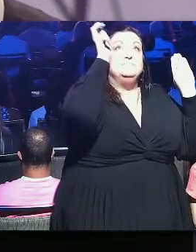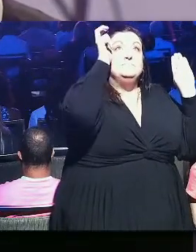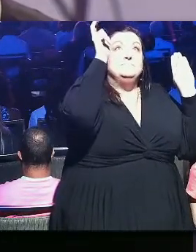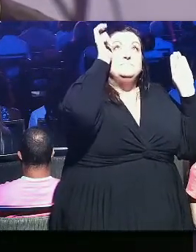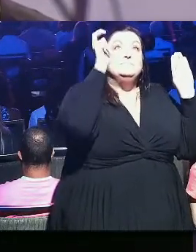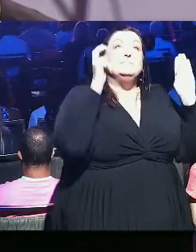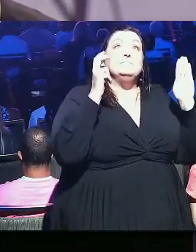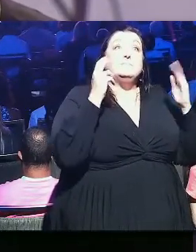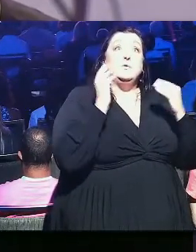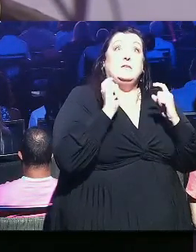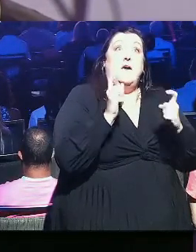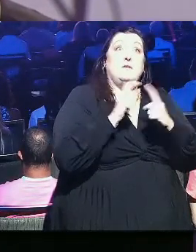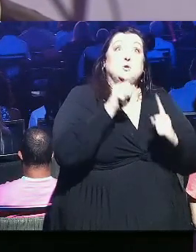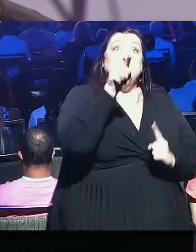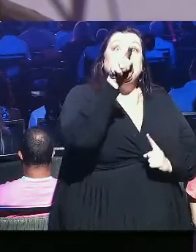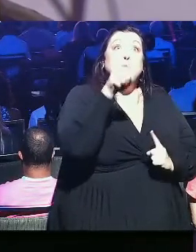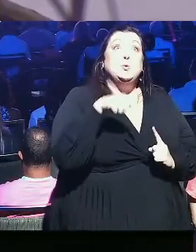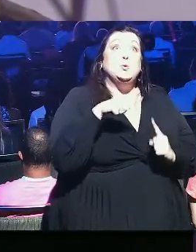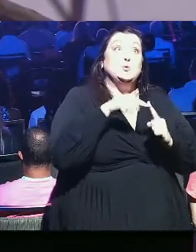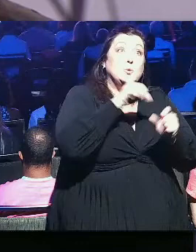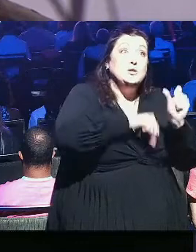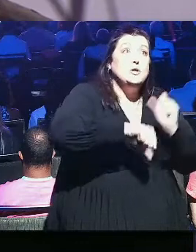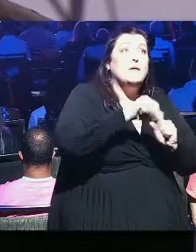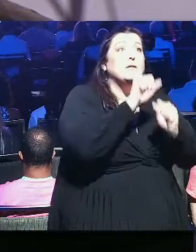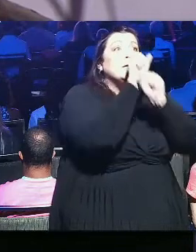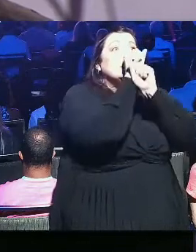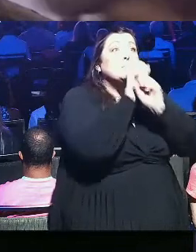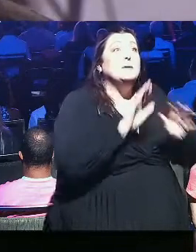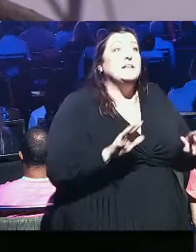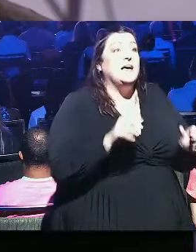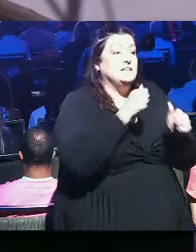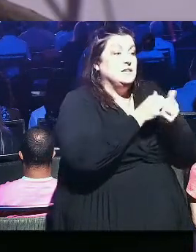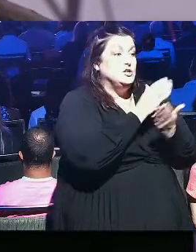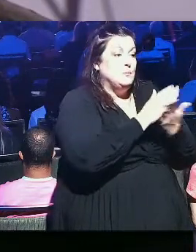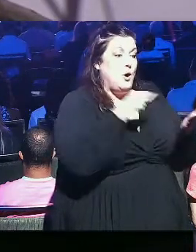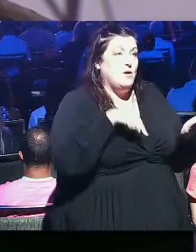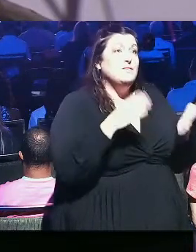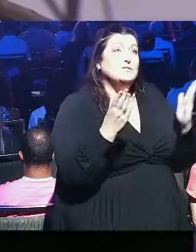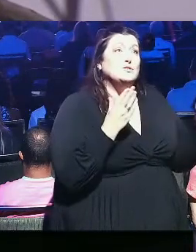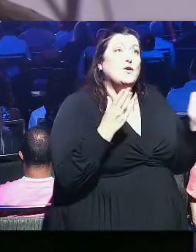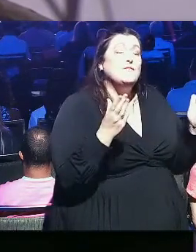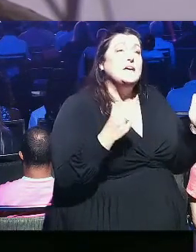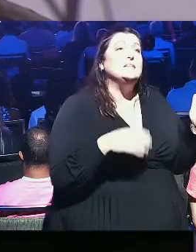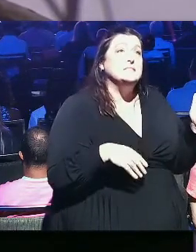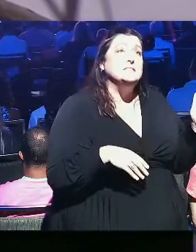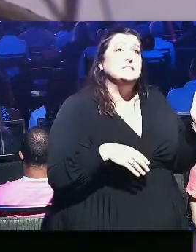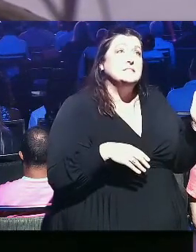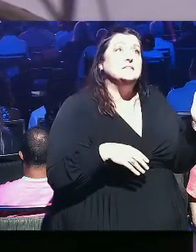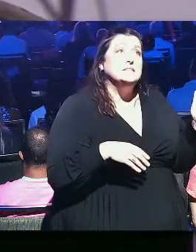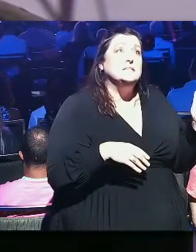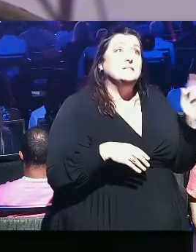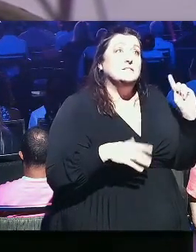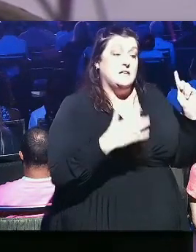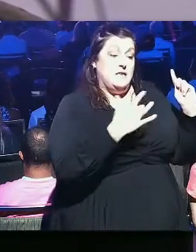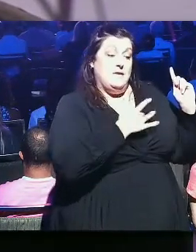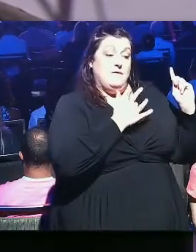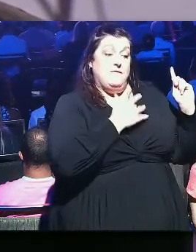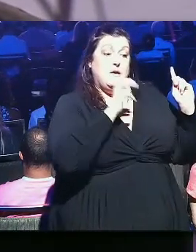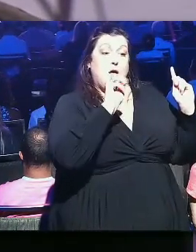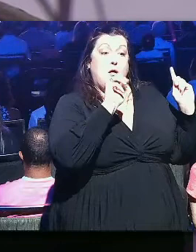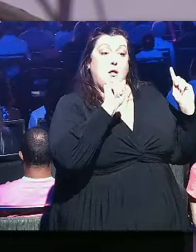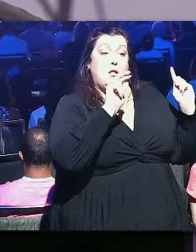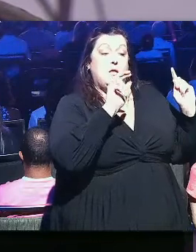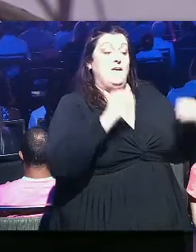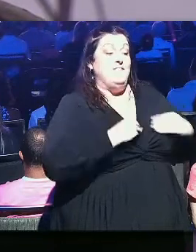you and to each other. Mm-hmm. Bless every aspect of the service. Fill Marci, fill AT with